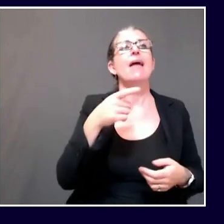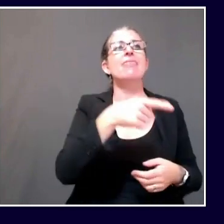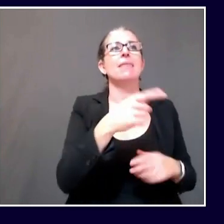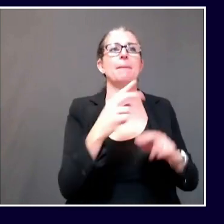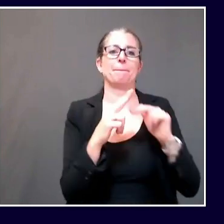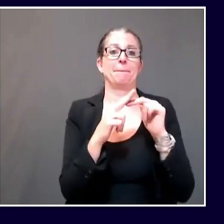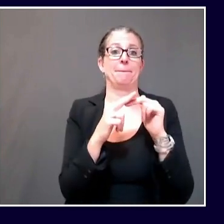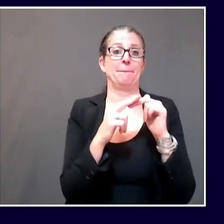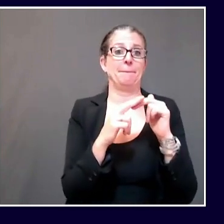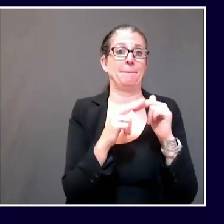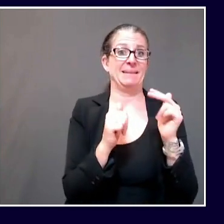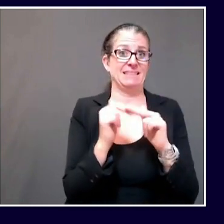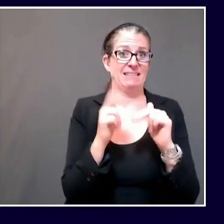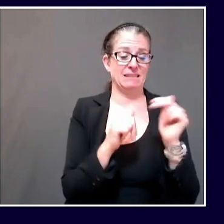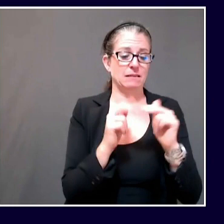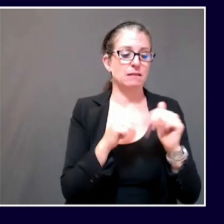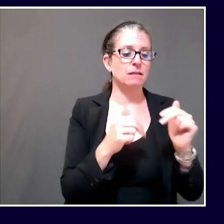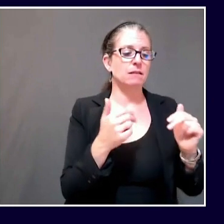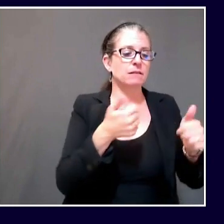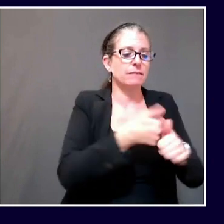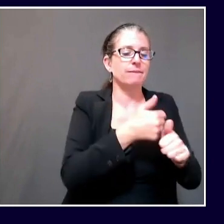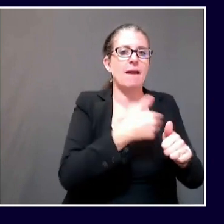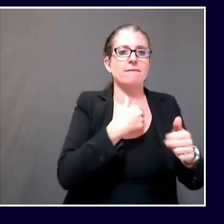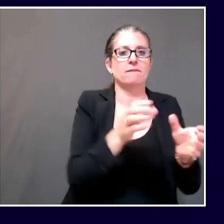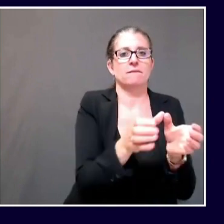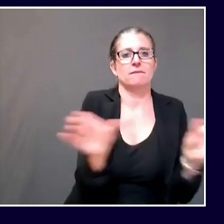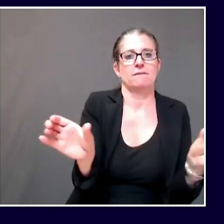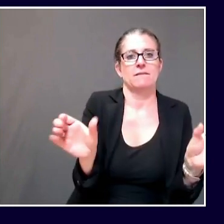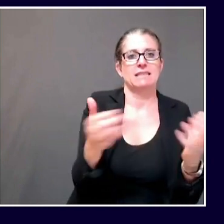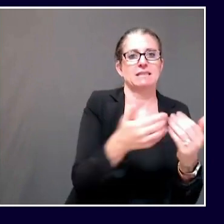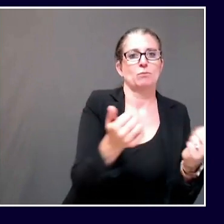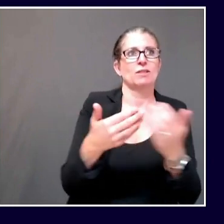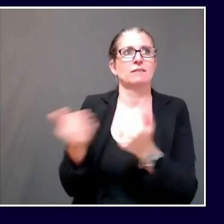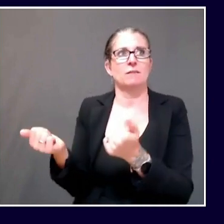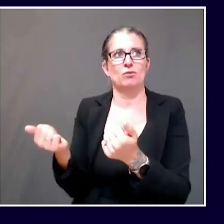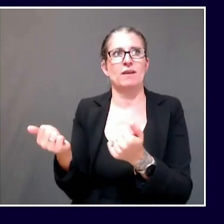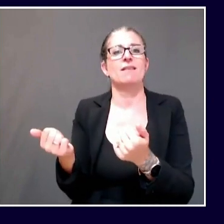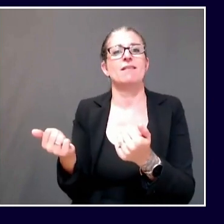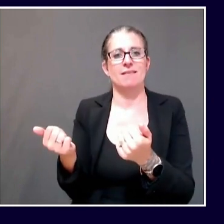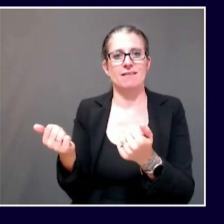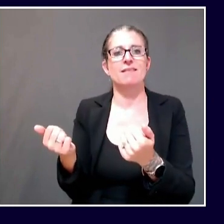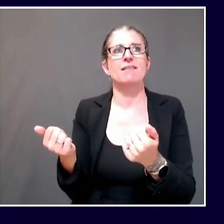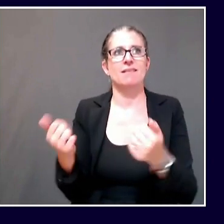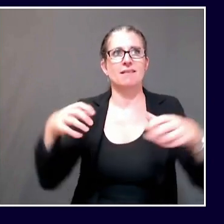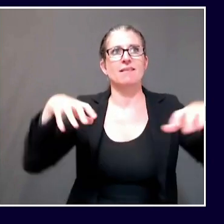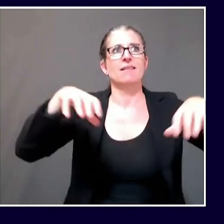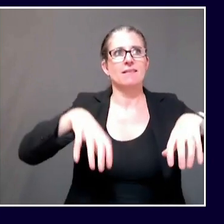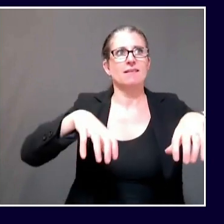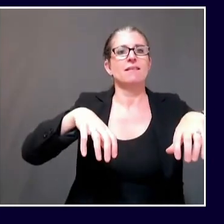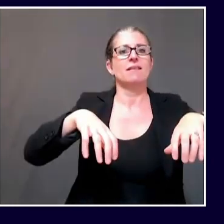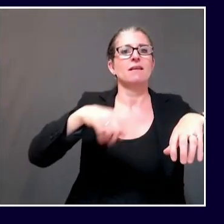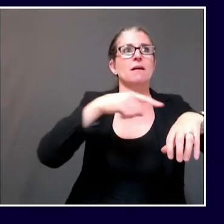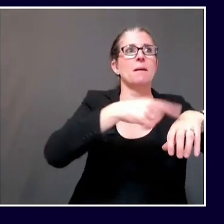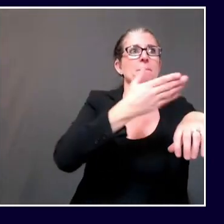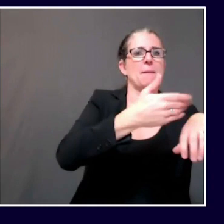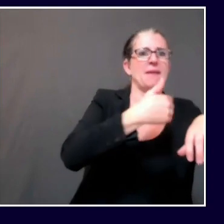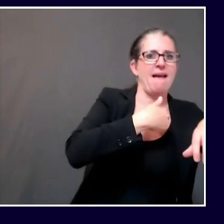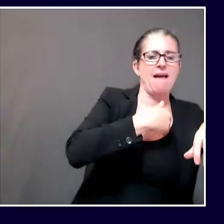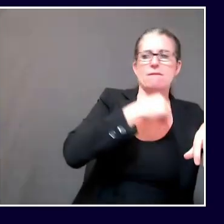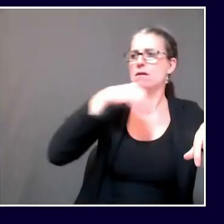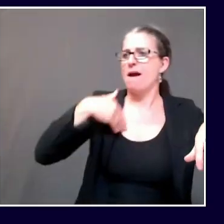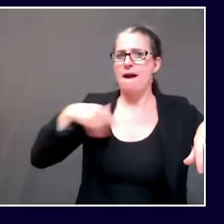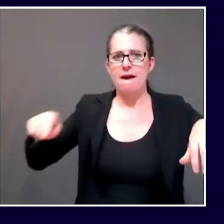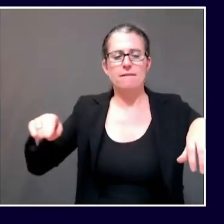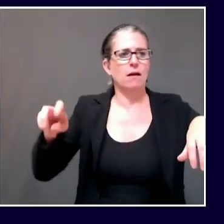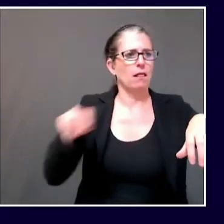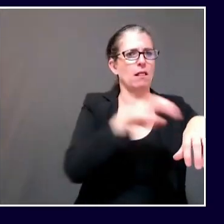and then more generally, what is the policy within that facility with respect to mask wearing, face covering while at work.